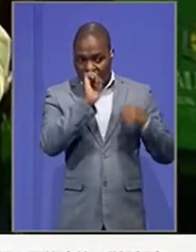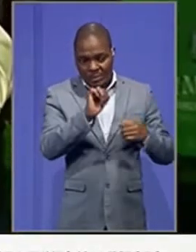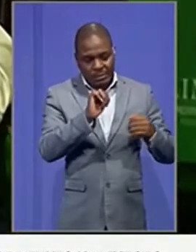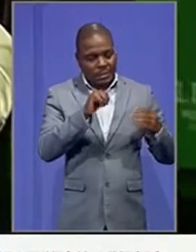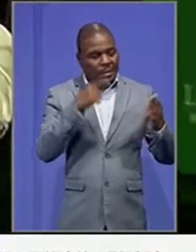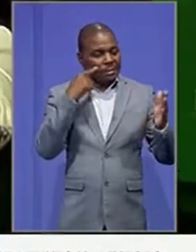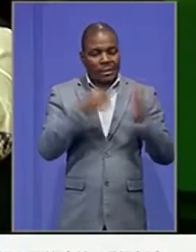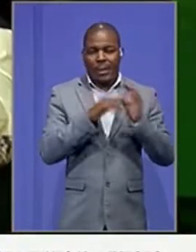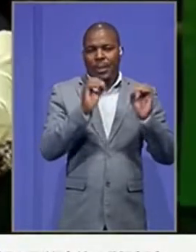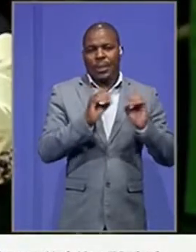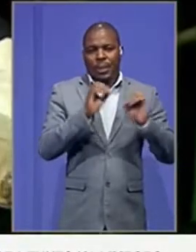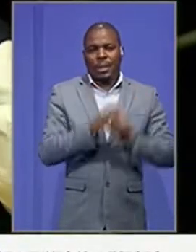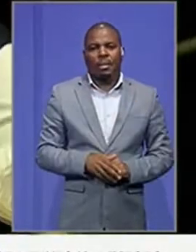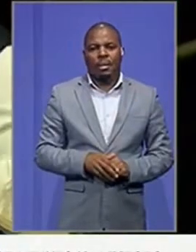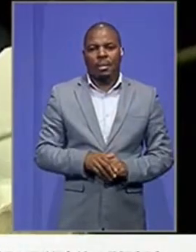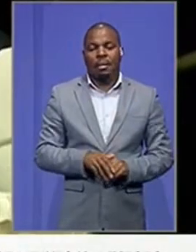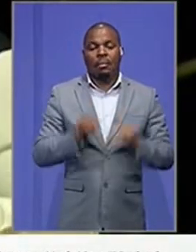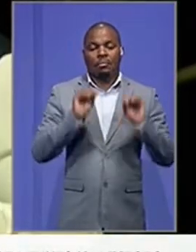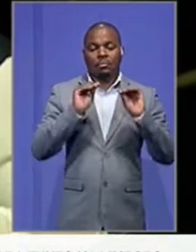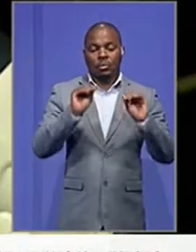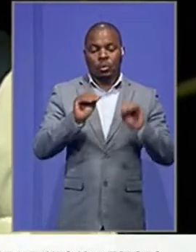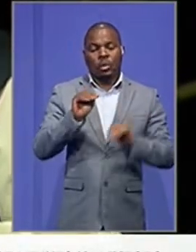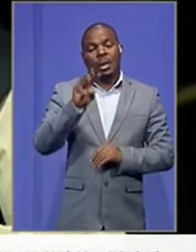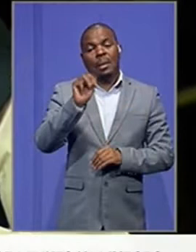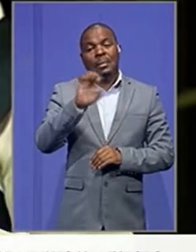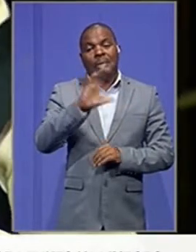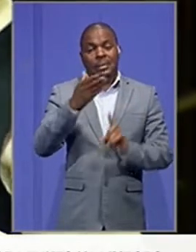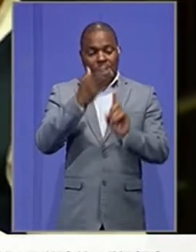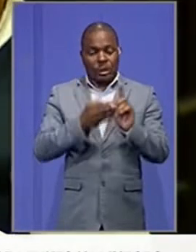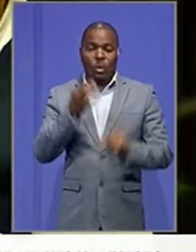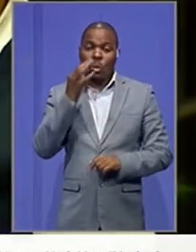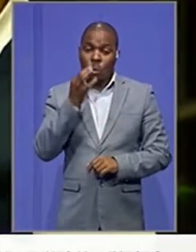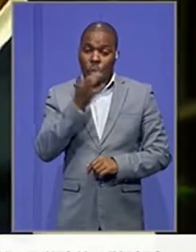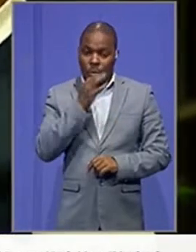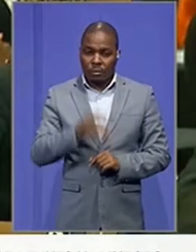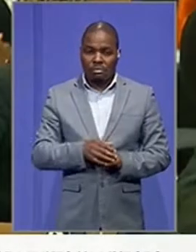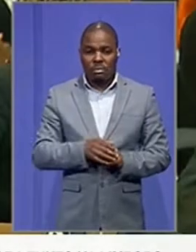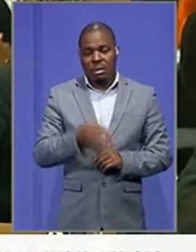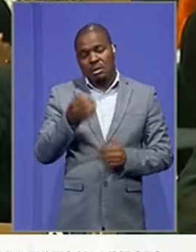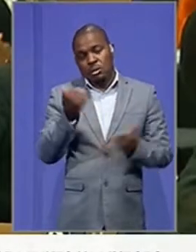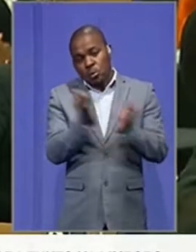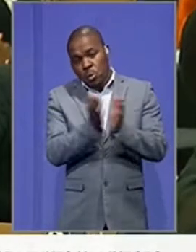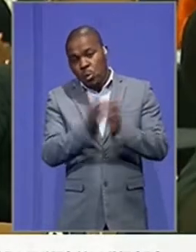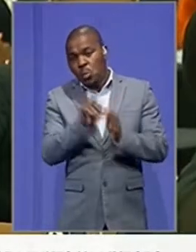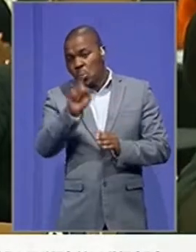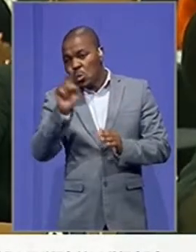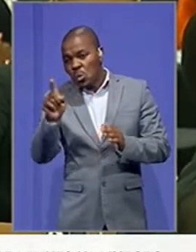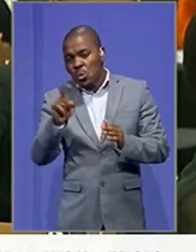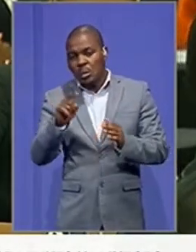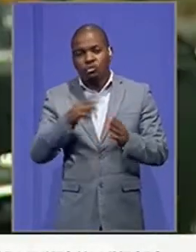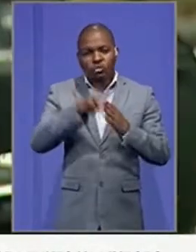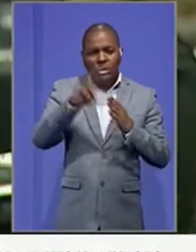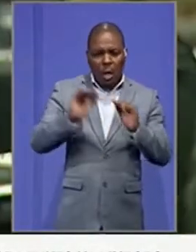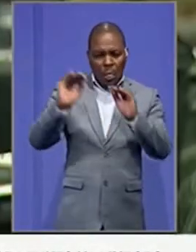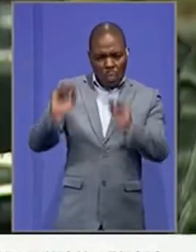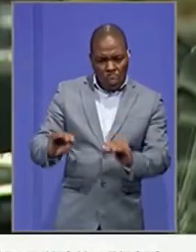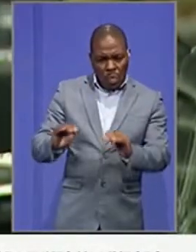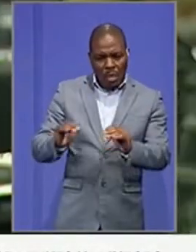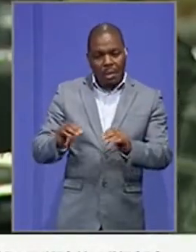ye. Molekgotlaphethisi wa kgoro ya Thuto Boshielo o re balaodi le bahlankedi ba dikolo tšeo di sego ya šoma gabotse ba ya go